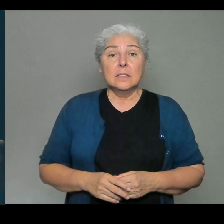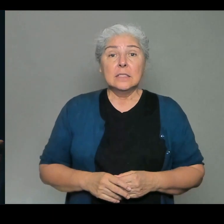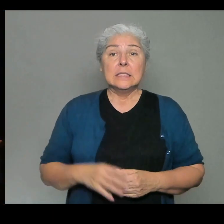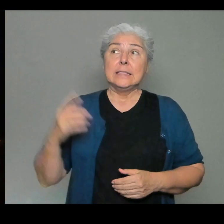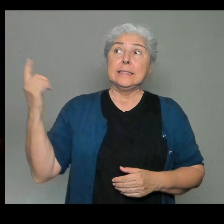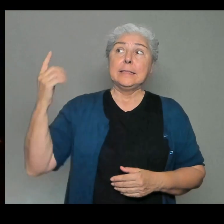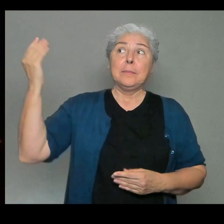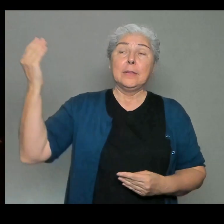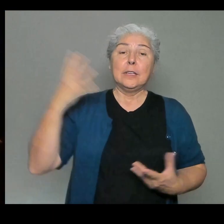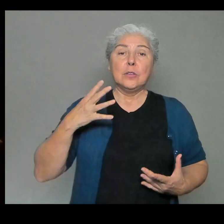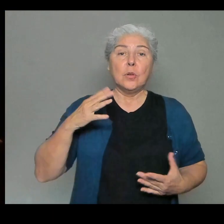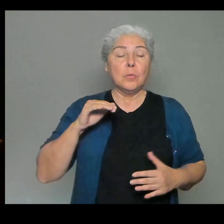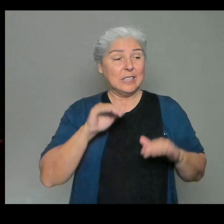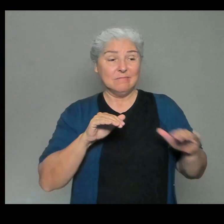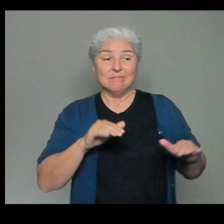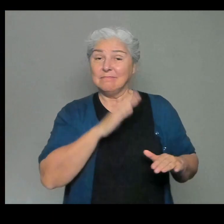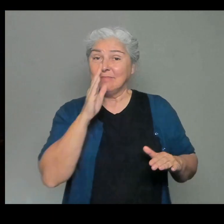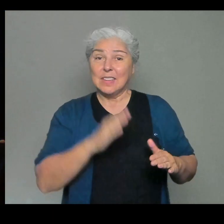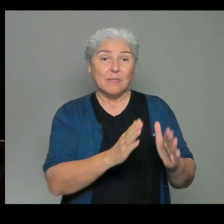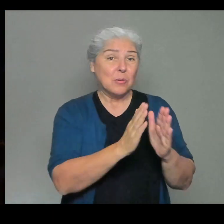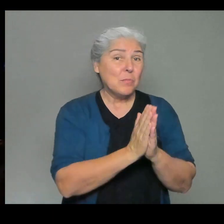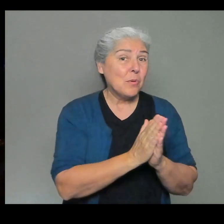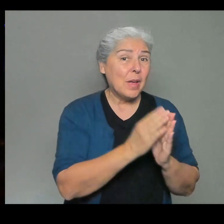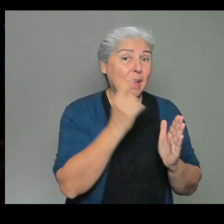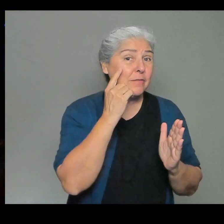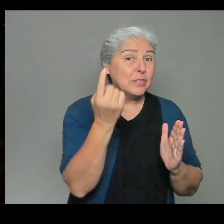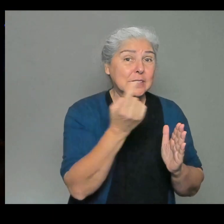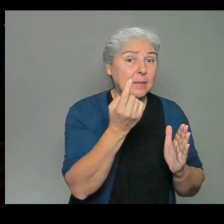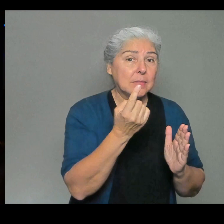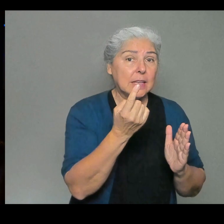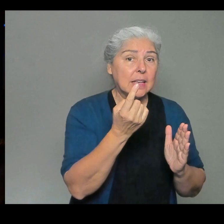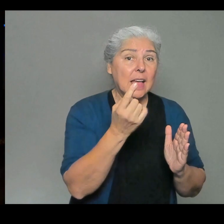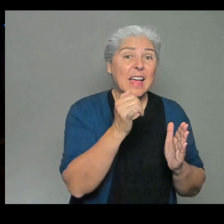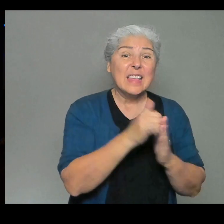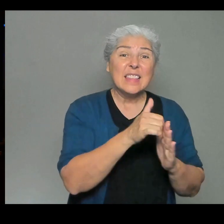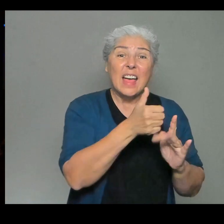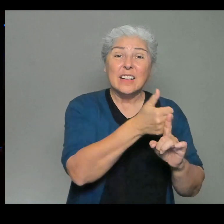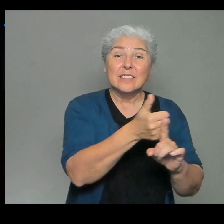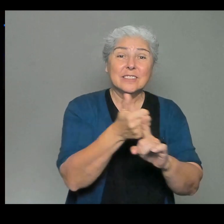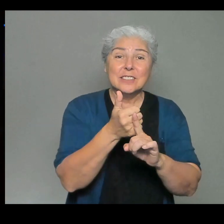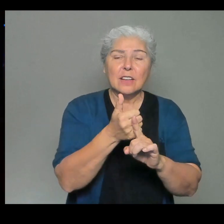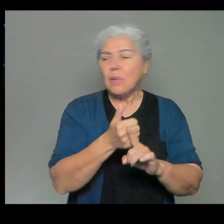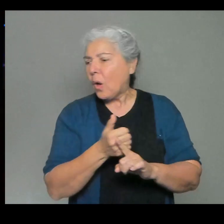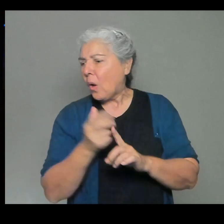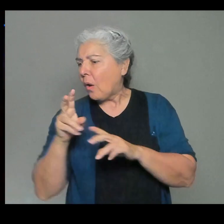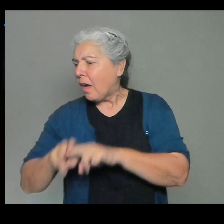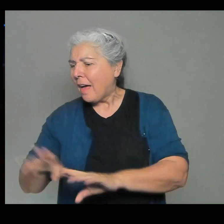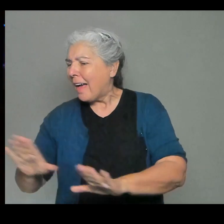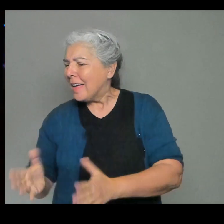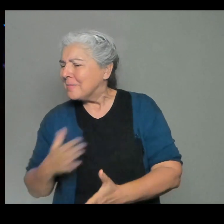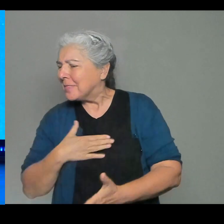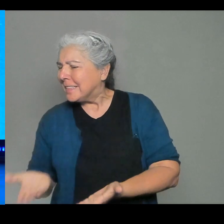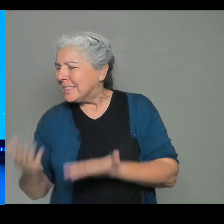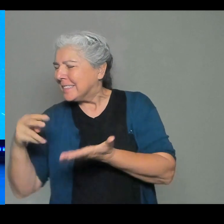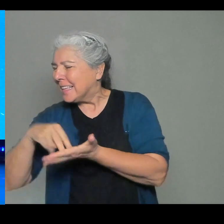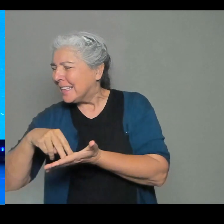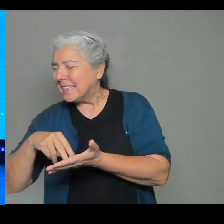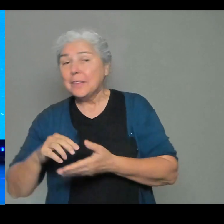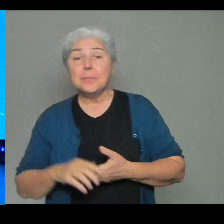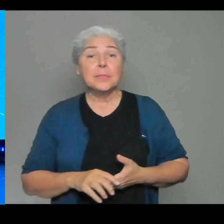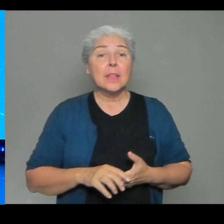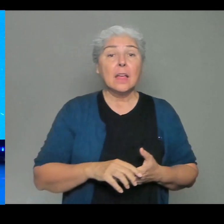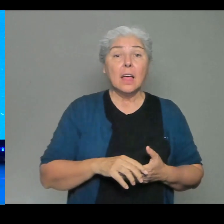Now, someone once told me you never pray for something that, you can stay standing just one minute, don't sit down, yeah, I'm thanking, I appreciate it.